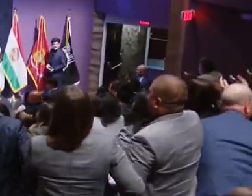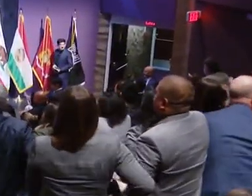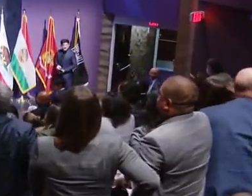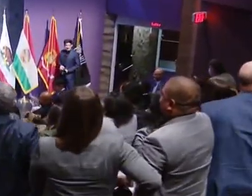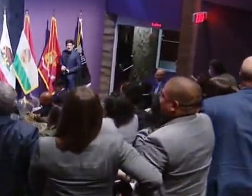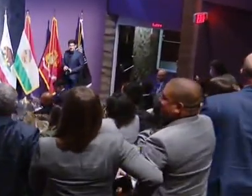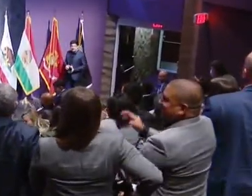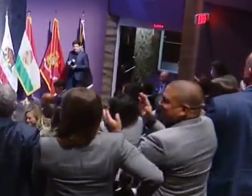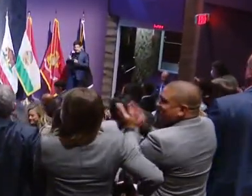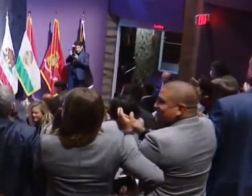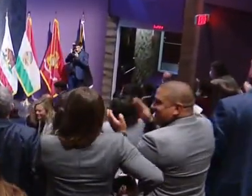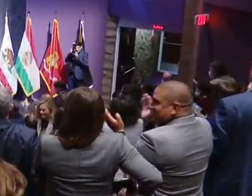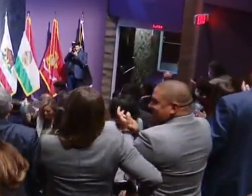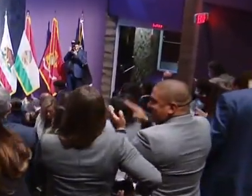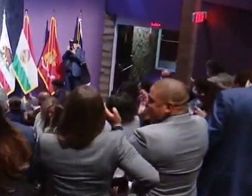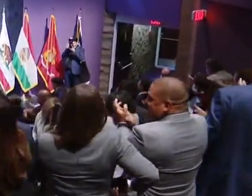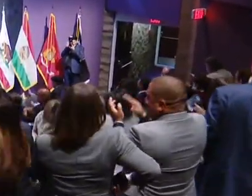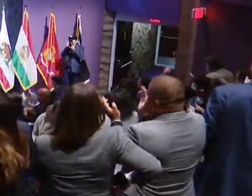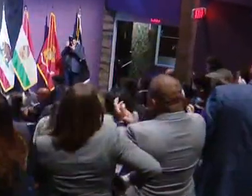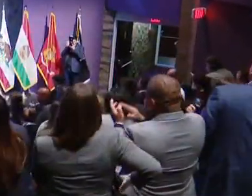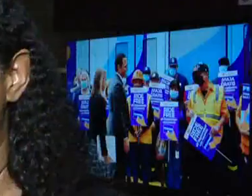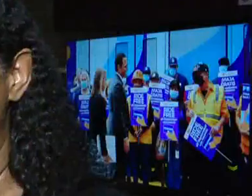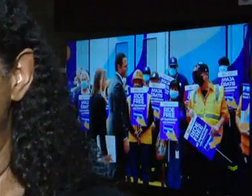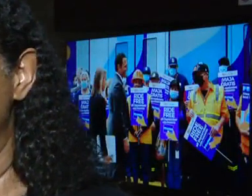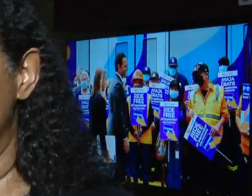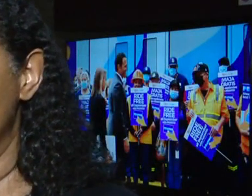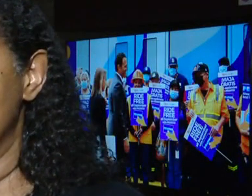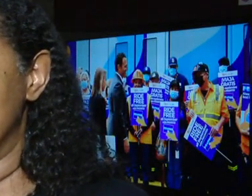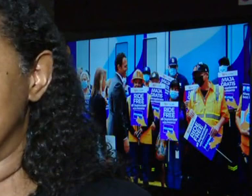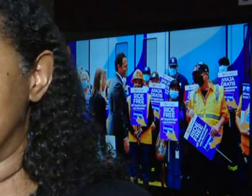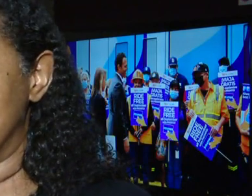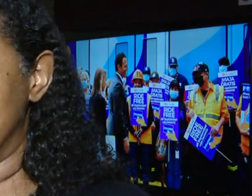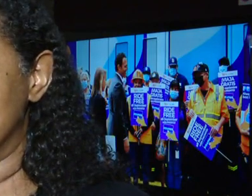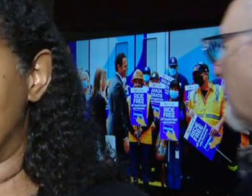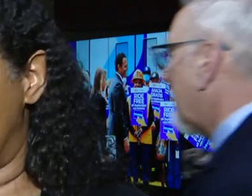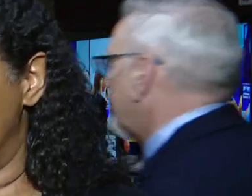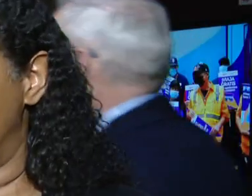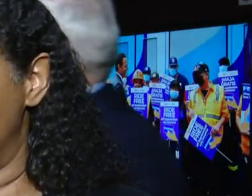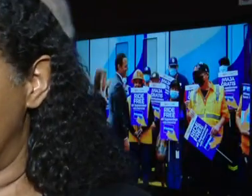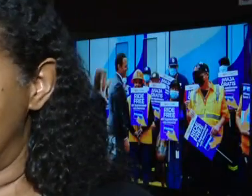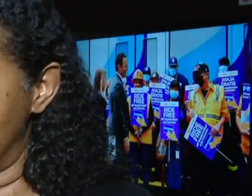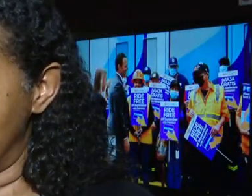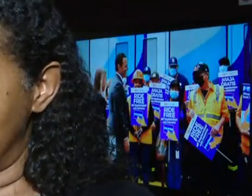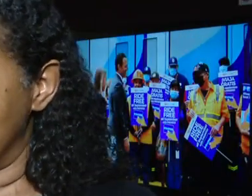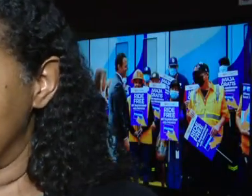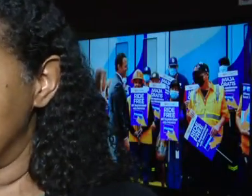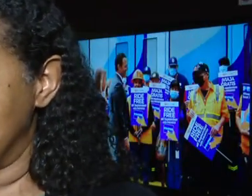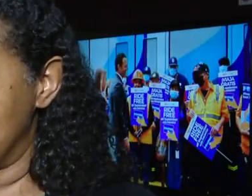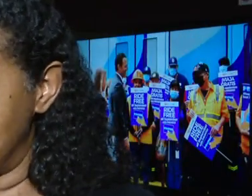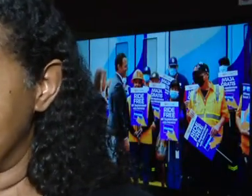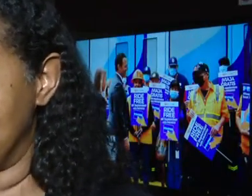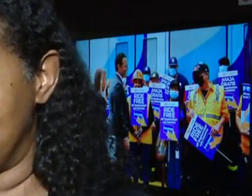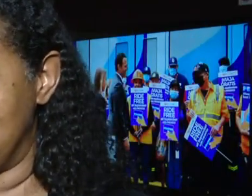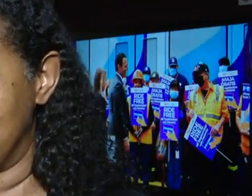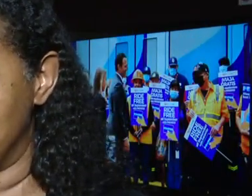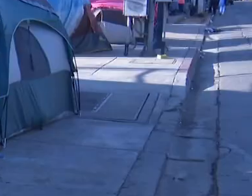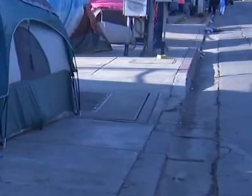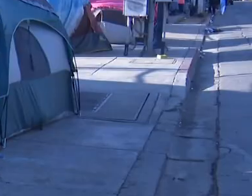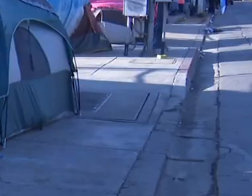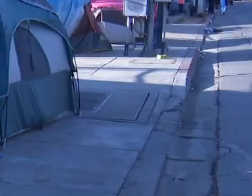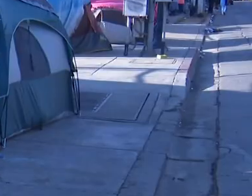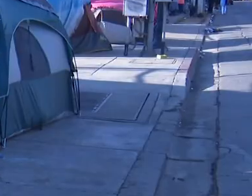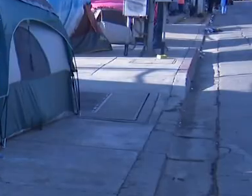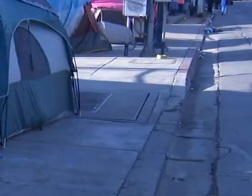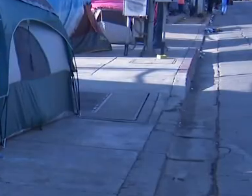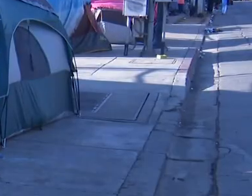Many here focusing on specific ideas. I'm inspired by what I heard. I definitely think we